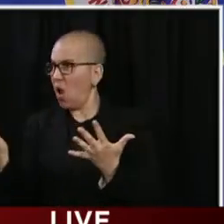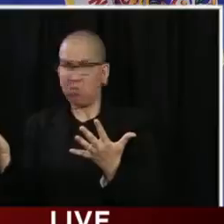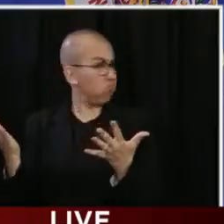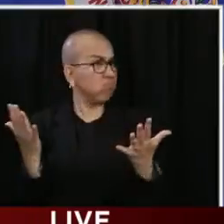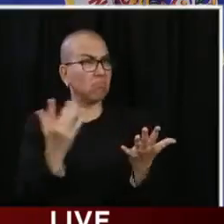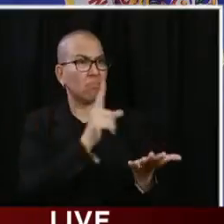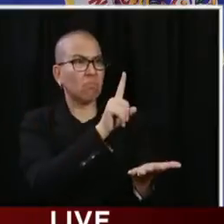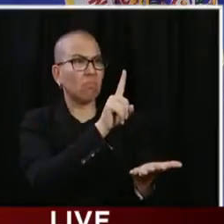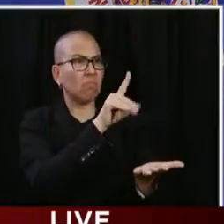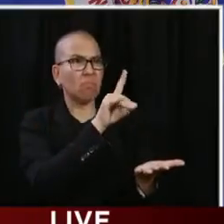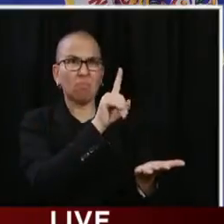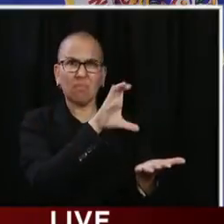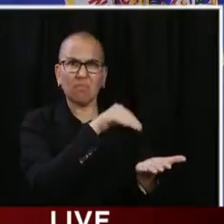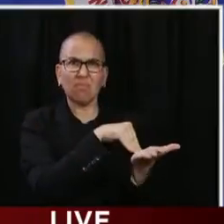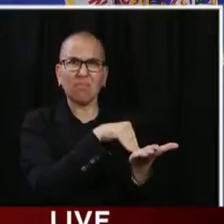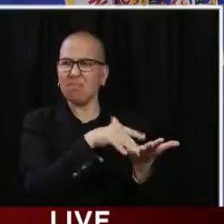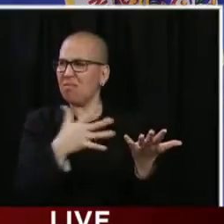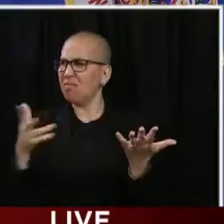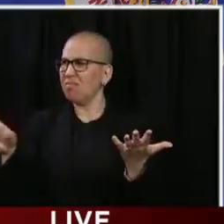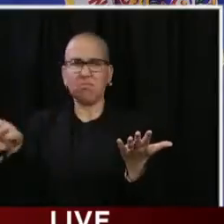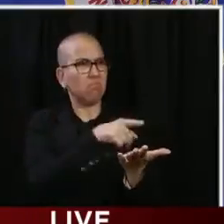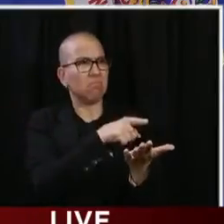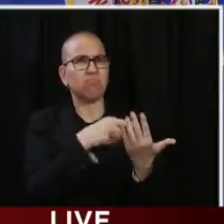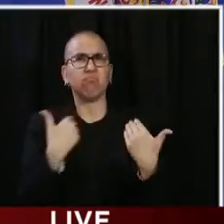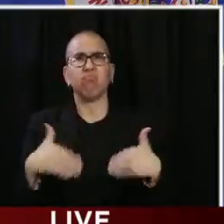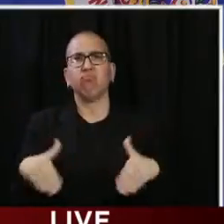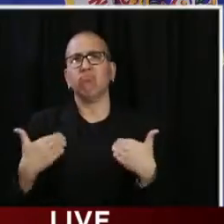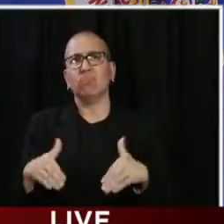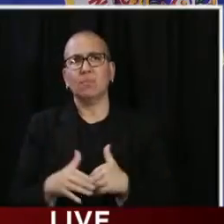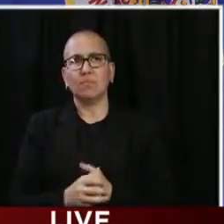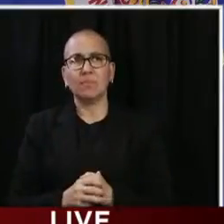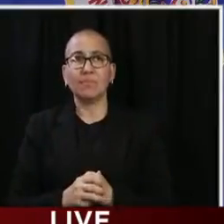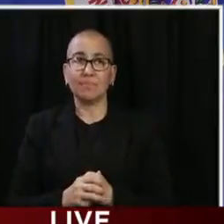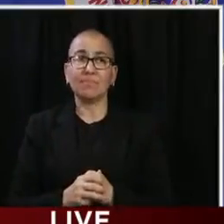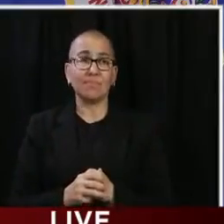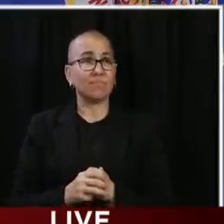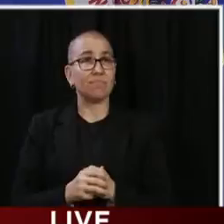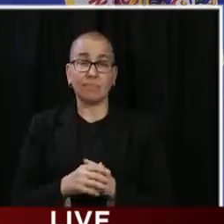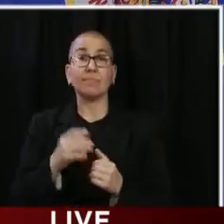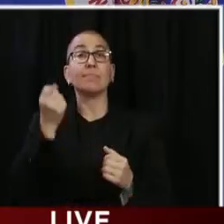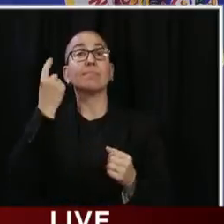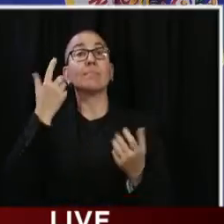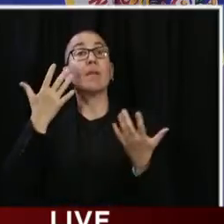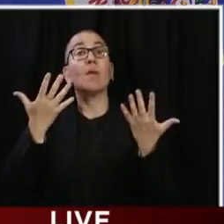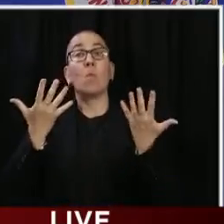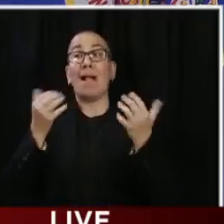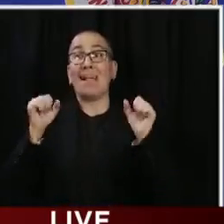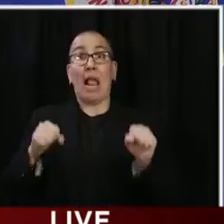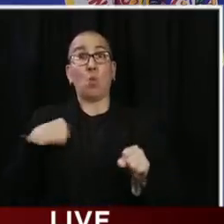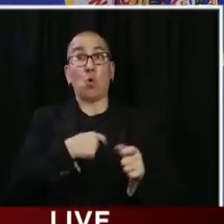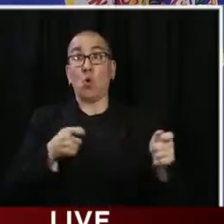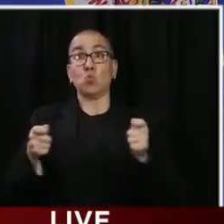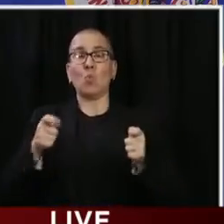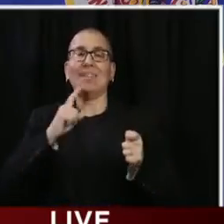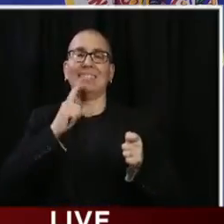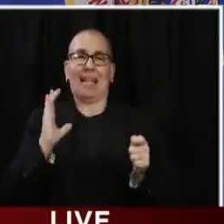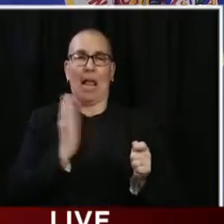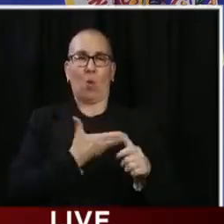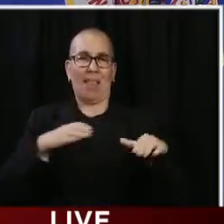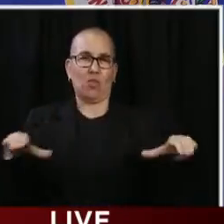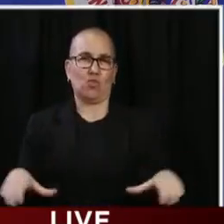about. But the one thing is that we can control is how we act, what we do. And in the last 3 months, our whole purpose is to make